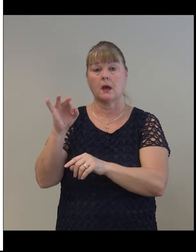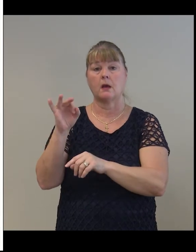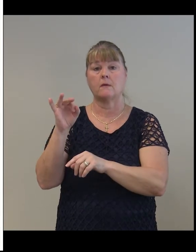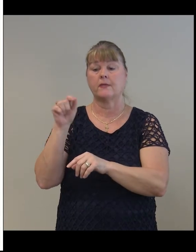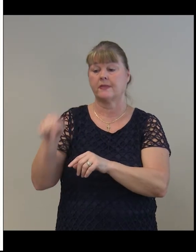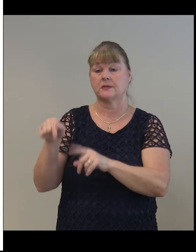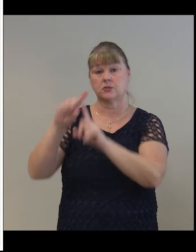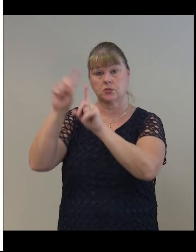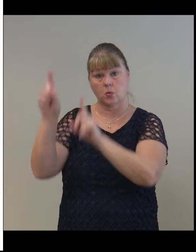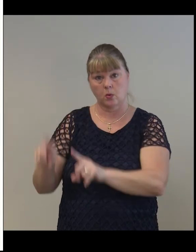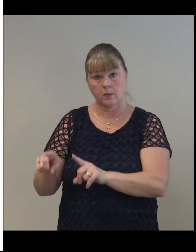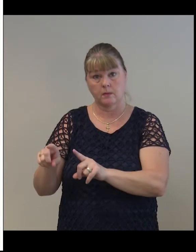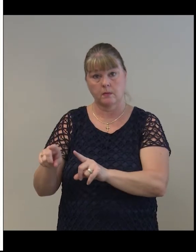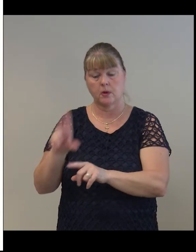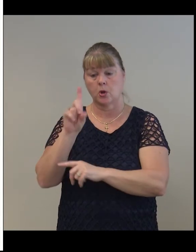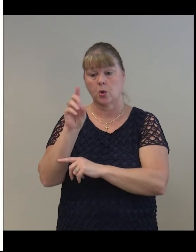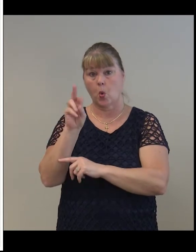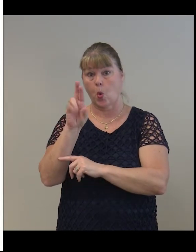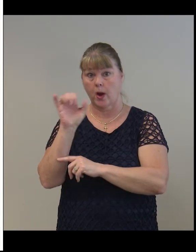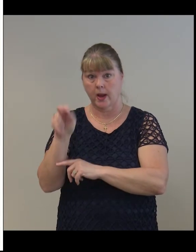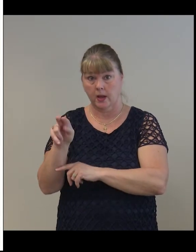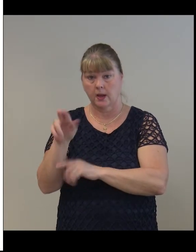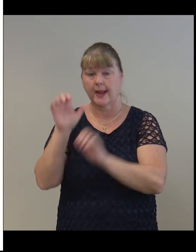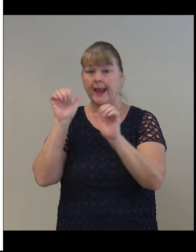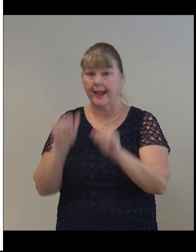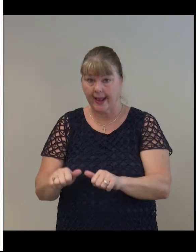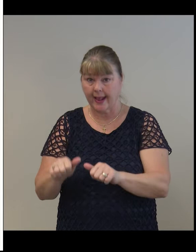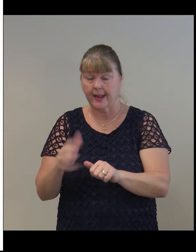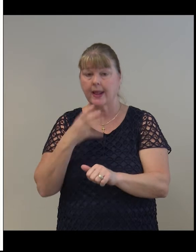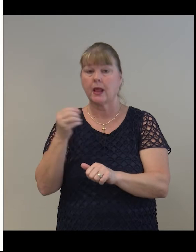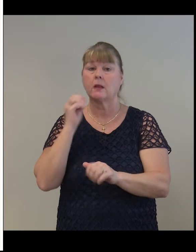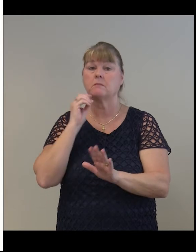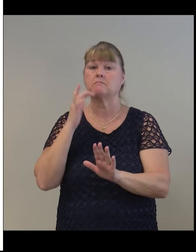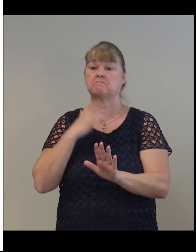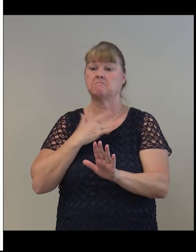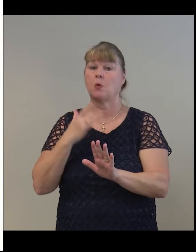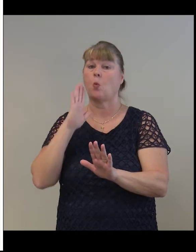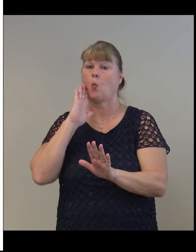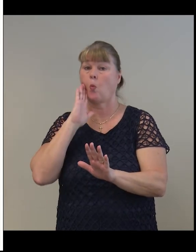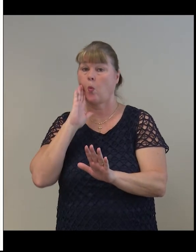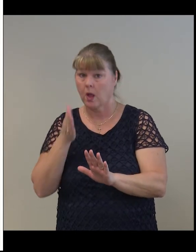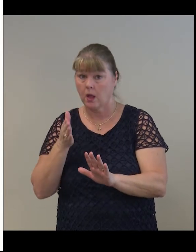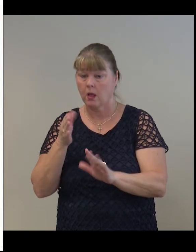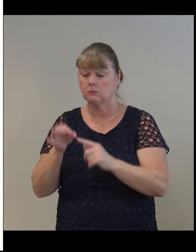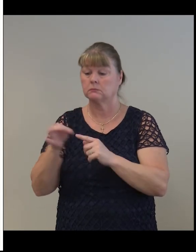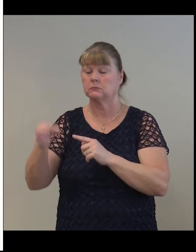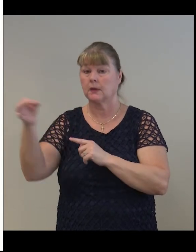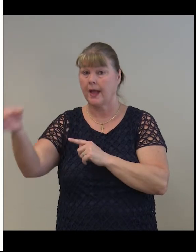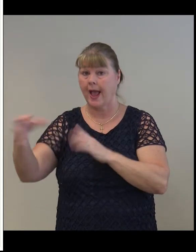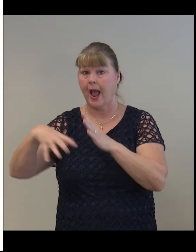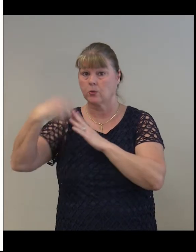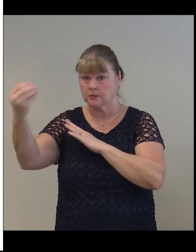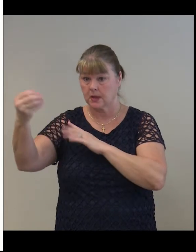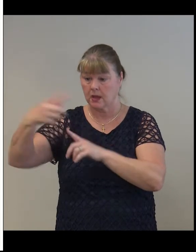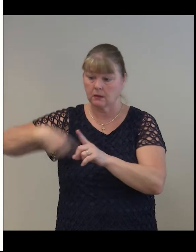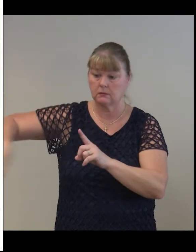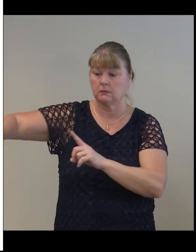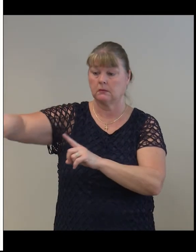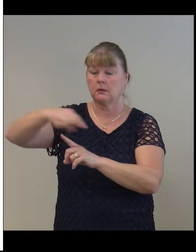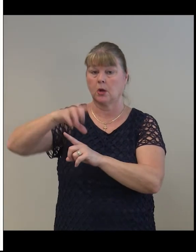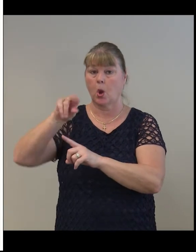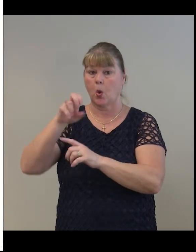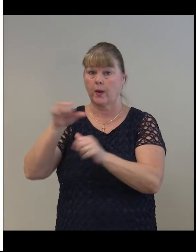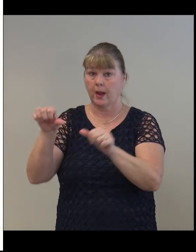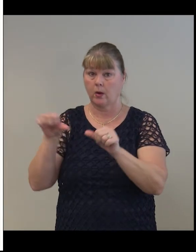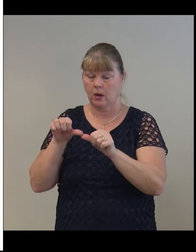impacts of this storm, of Dorian, can and more than likely will extend outside of that